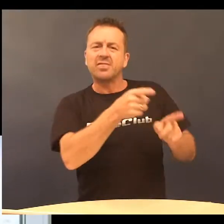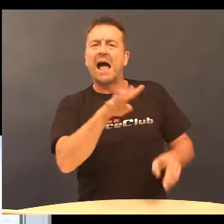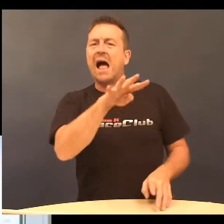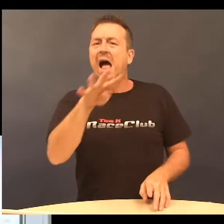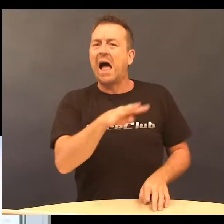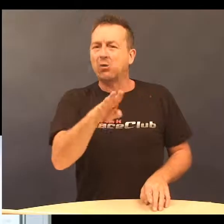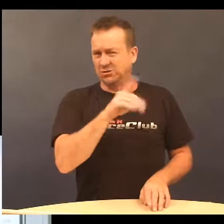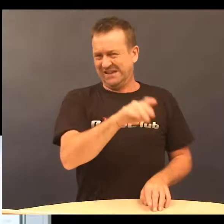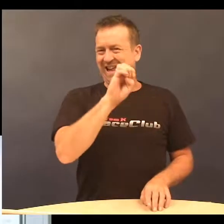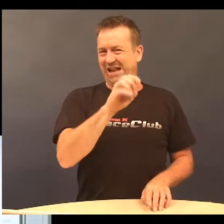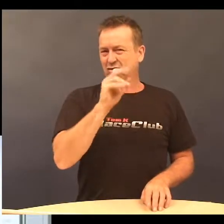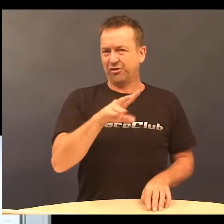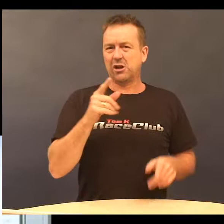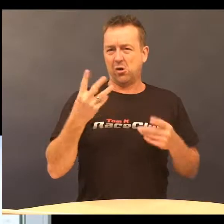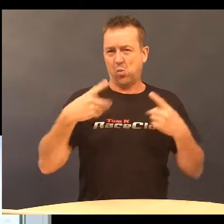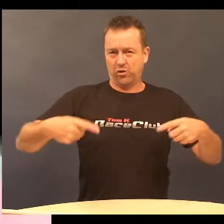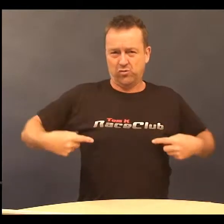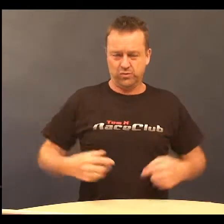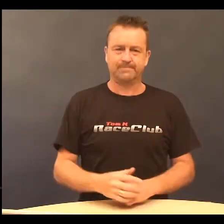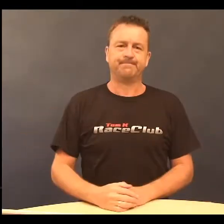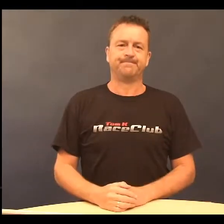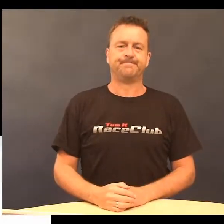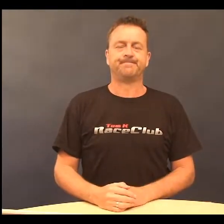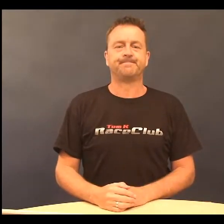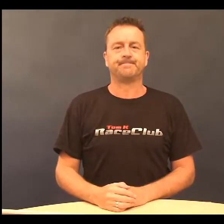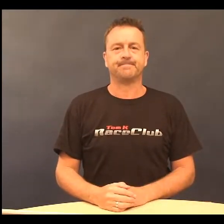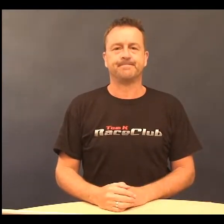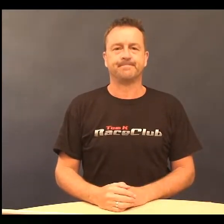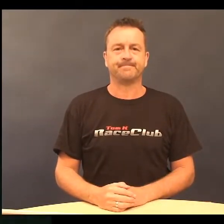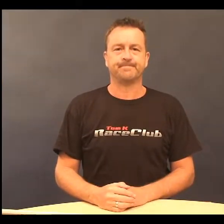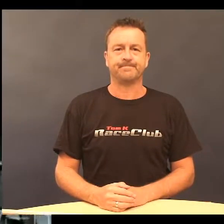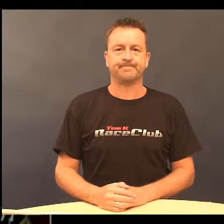Audi R18 e-tron Quattro.